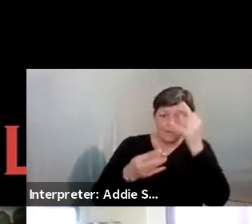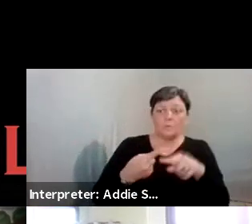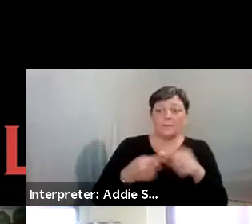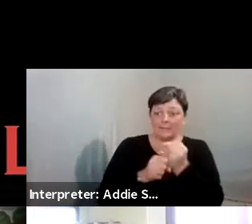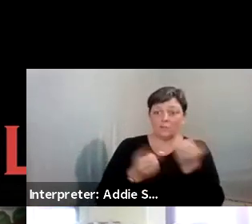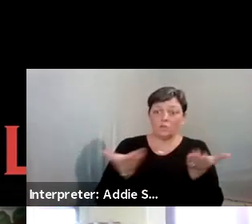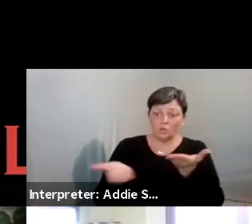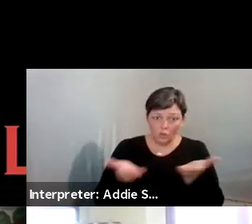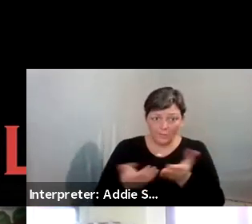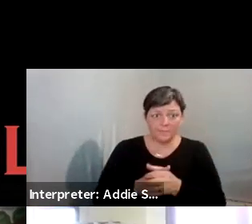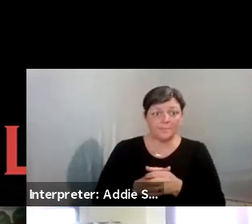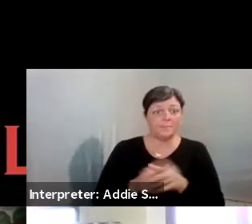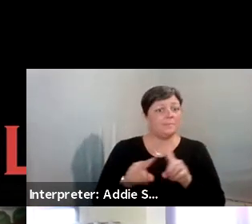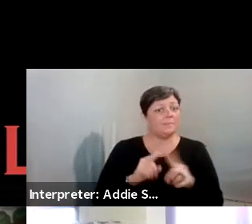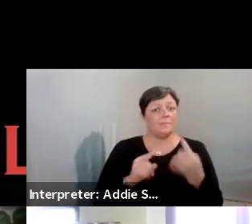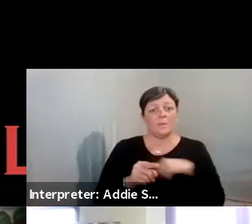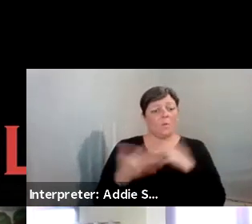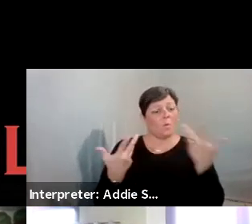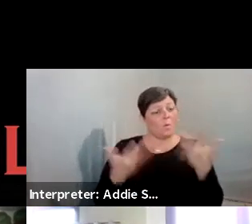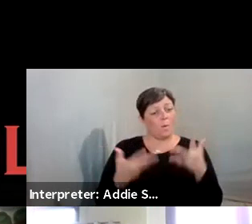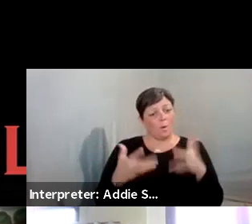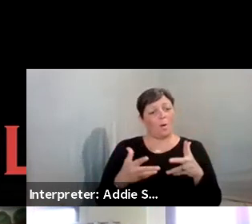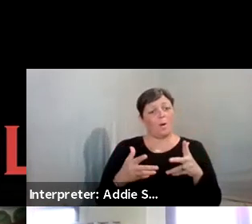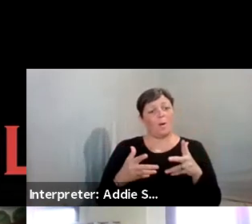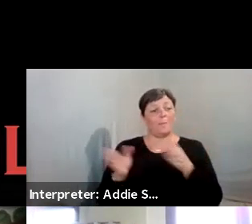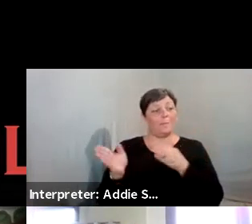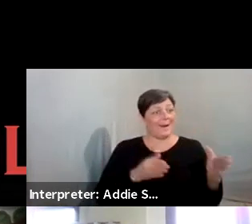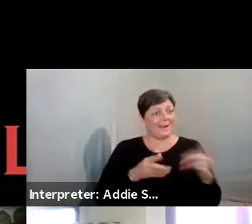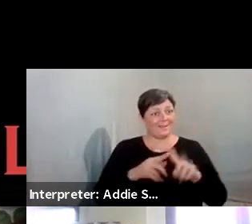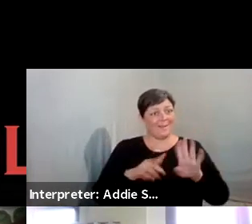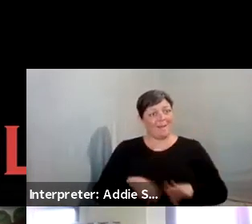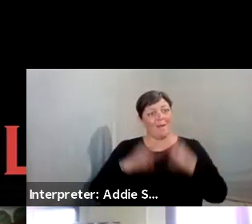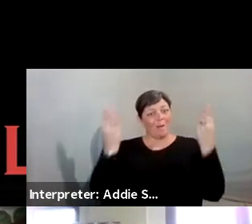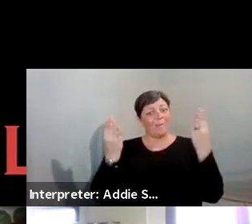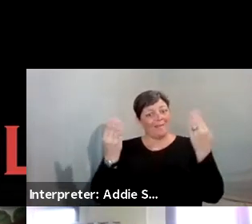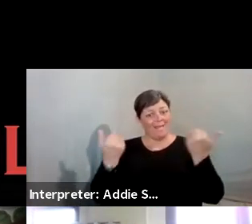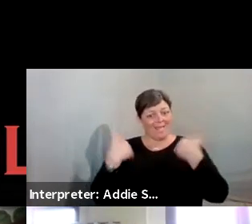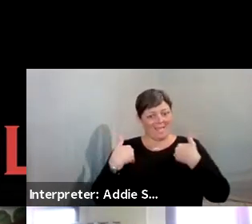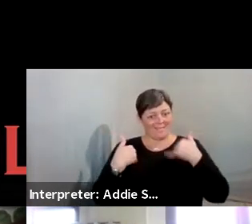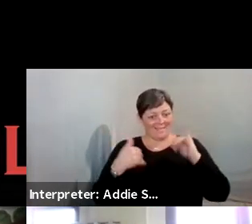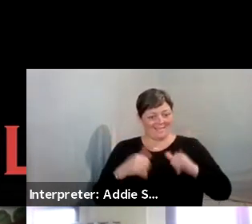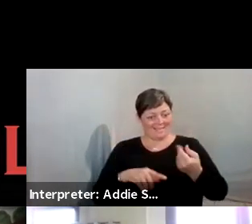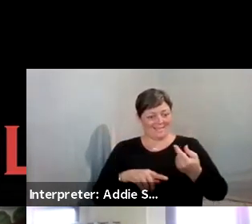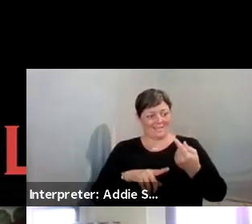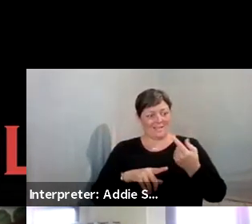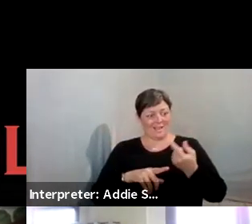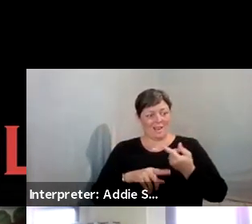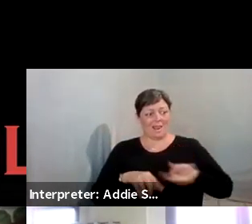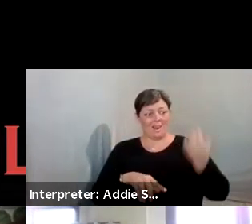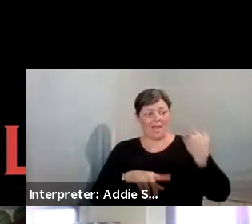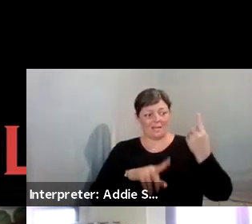services. But we had already made big plans to open up and have it this last month